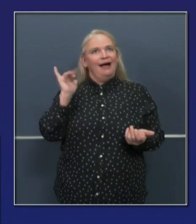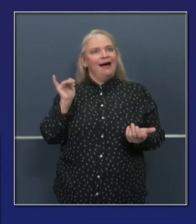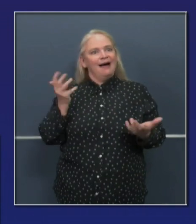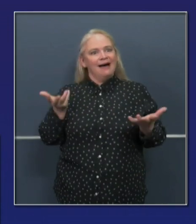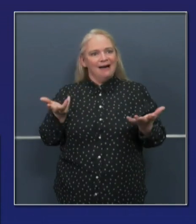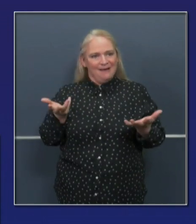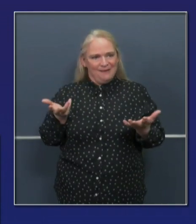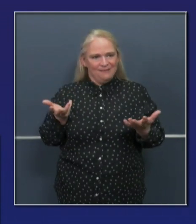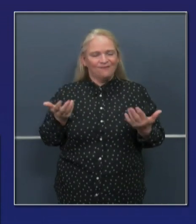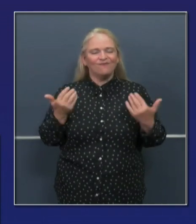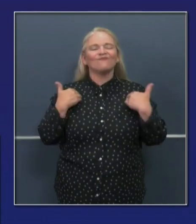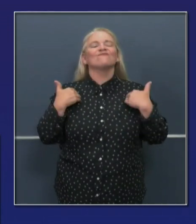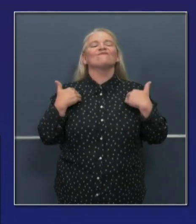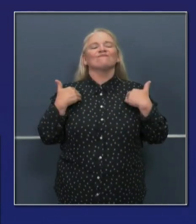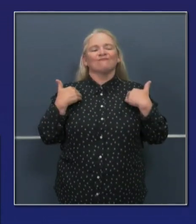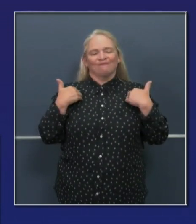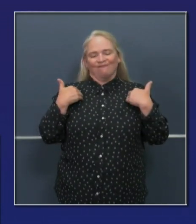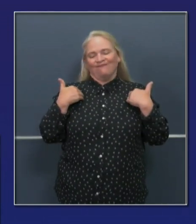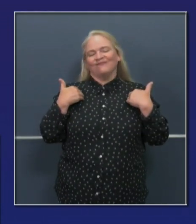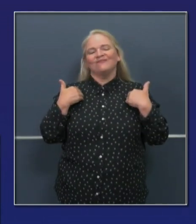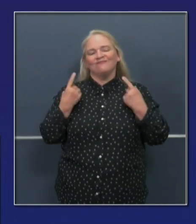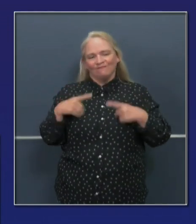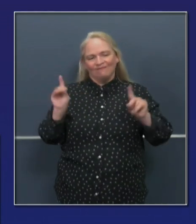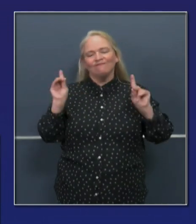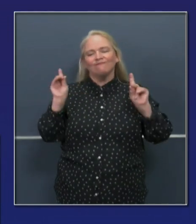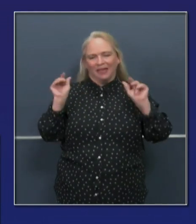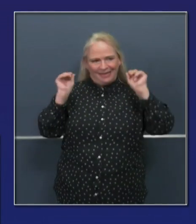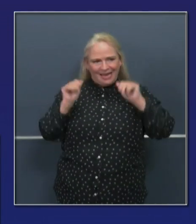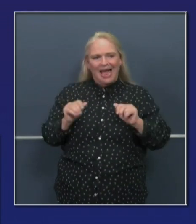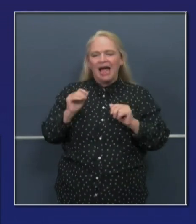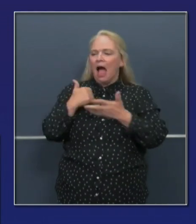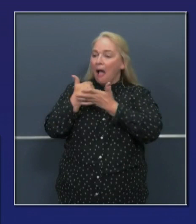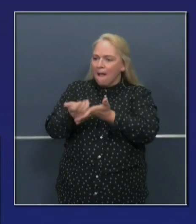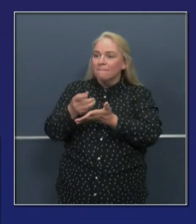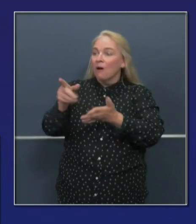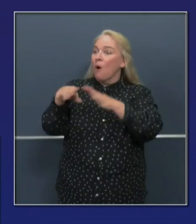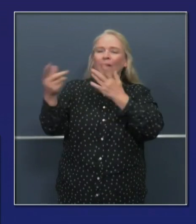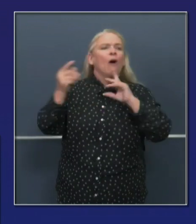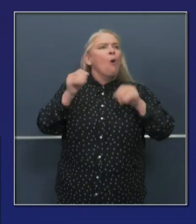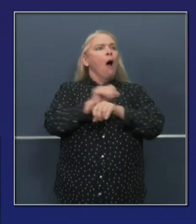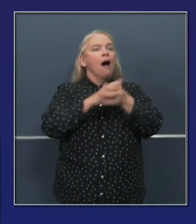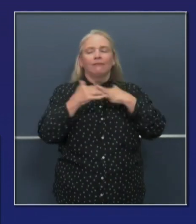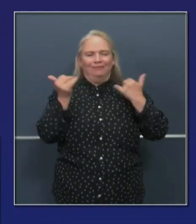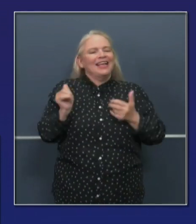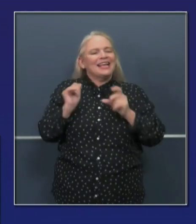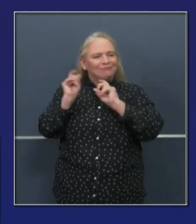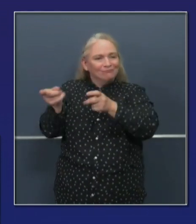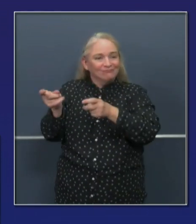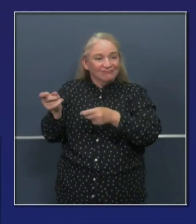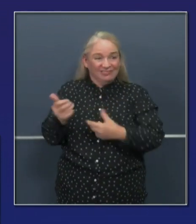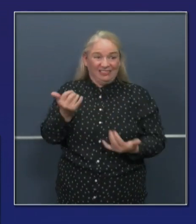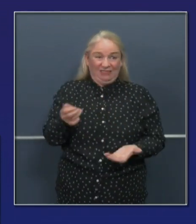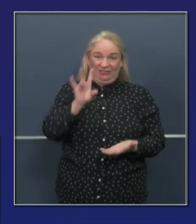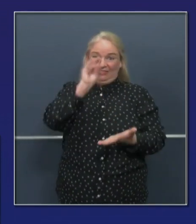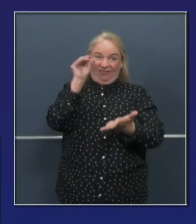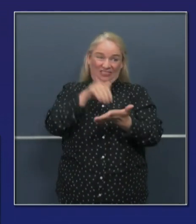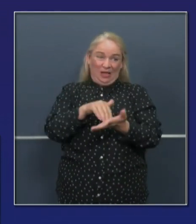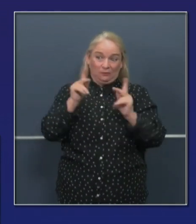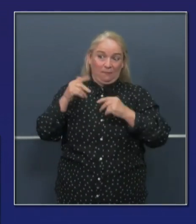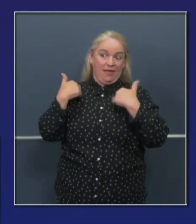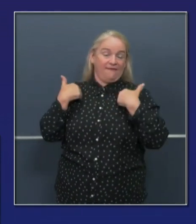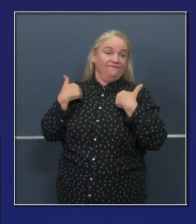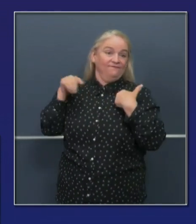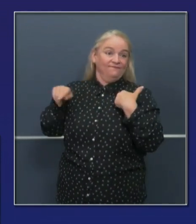now have capacity to treat 50,000 COVID-19 patients, well beyond that surge capacity at